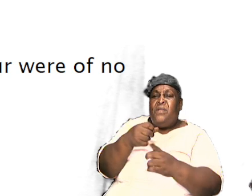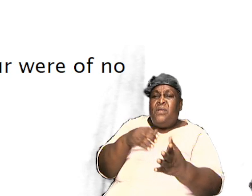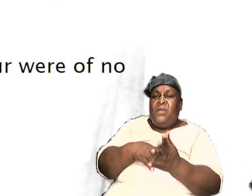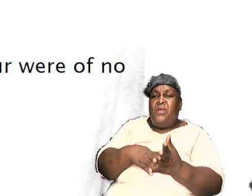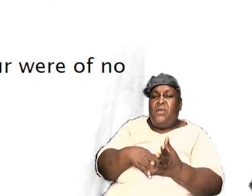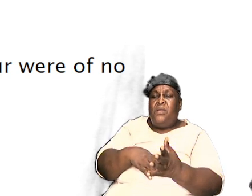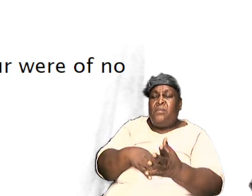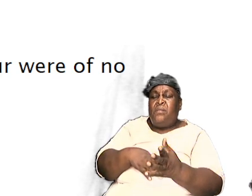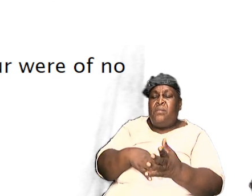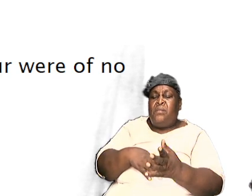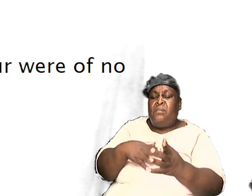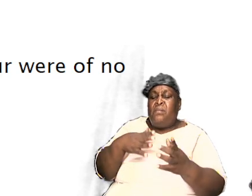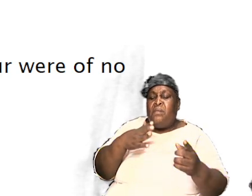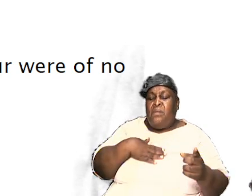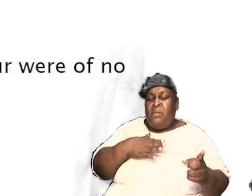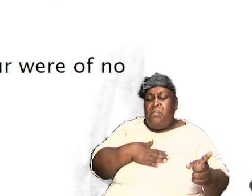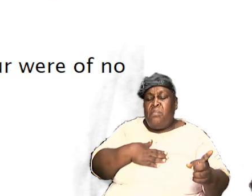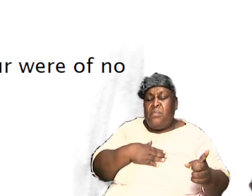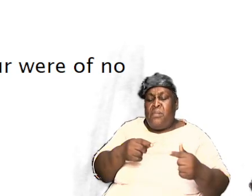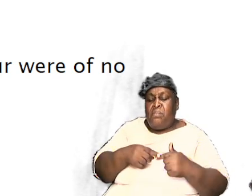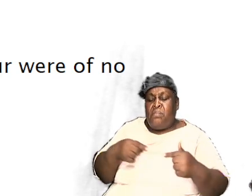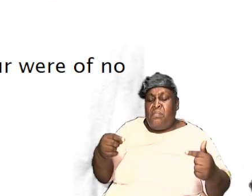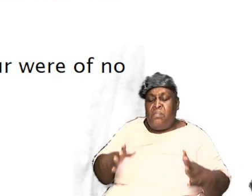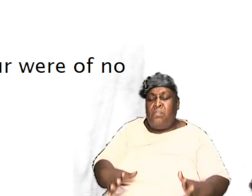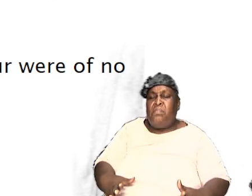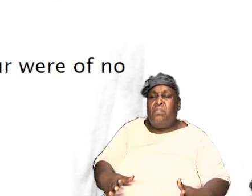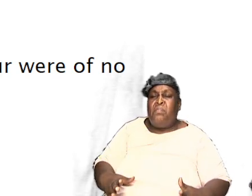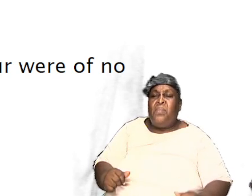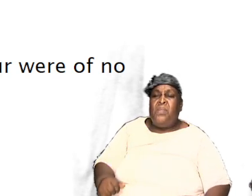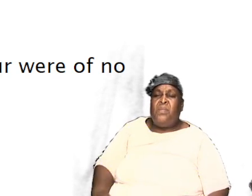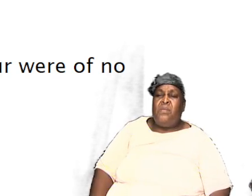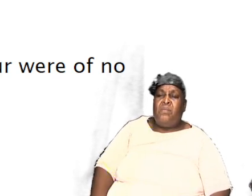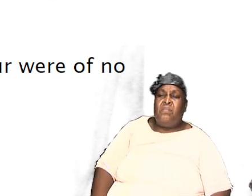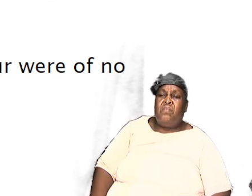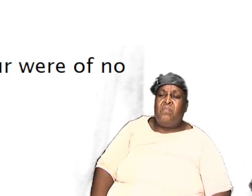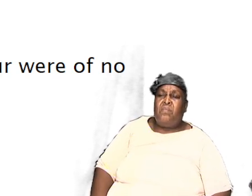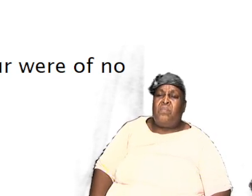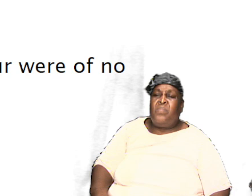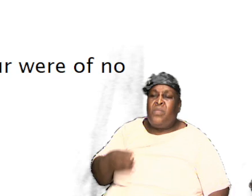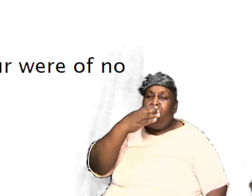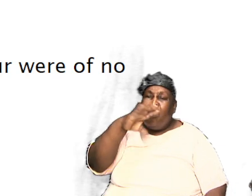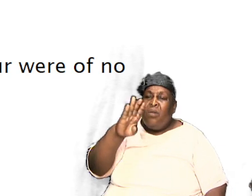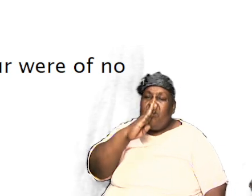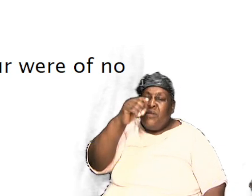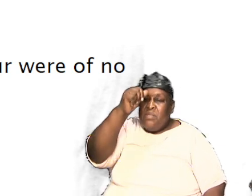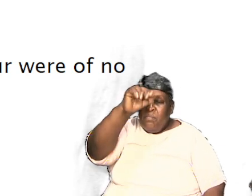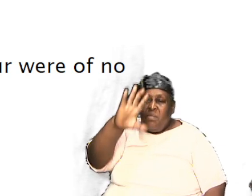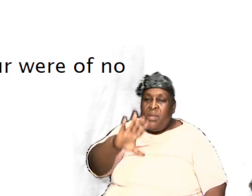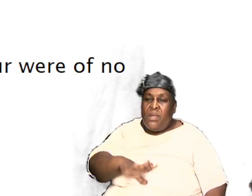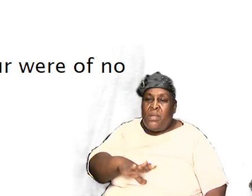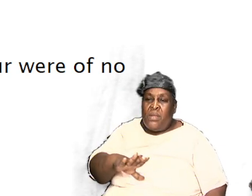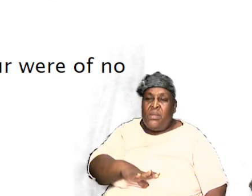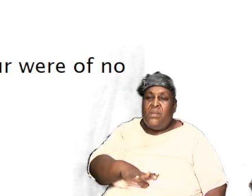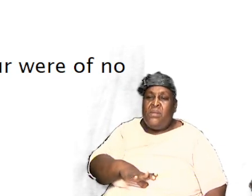in battle, and the king said, curse me the man that eats food until evening, until I am